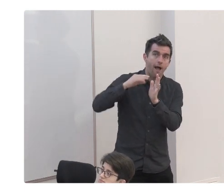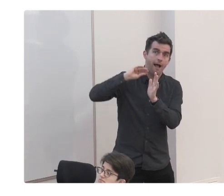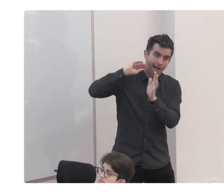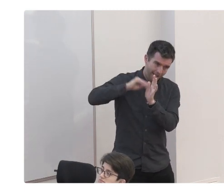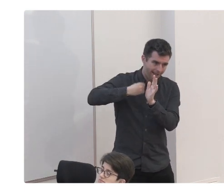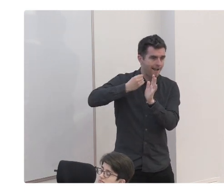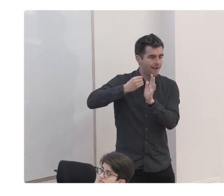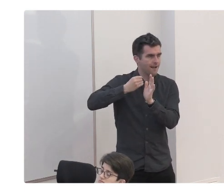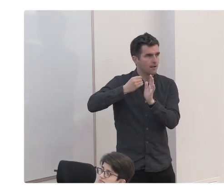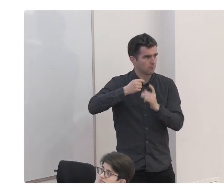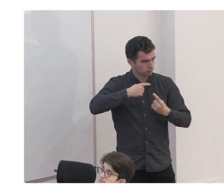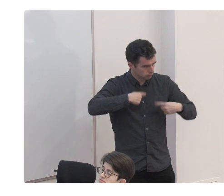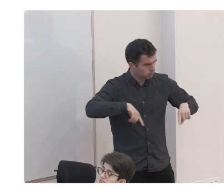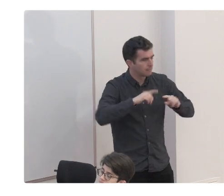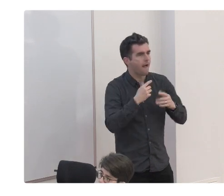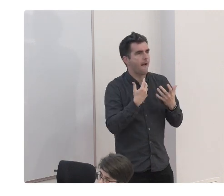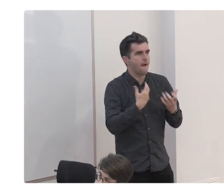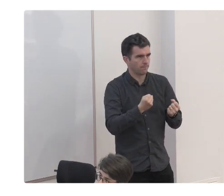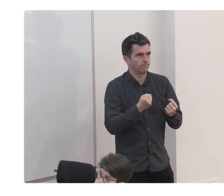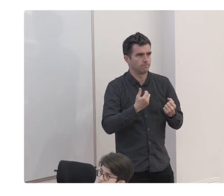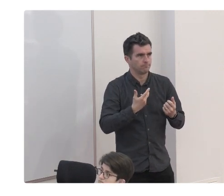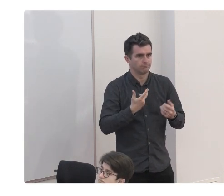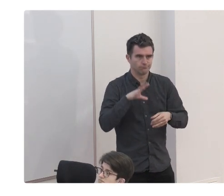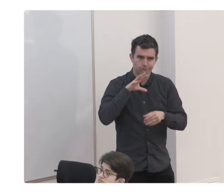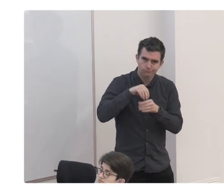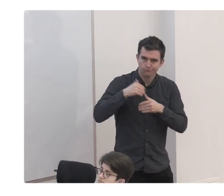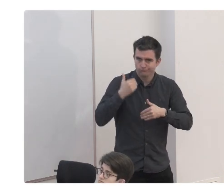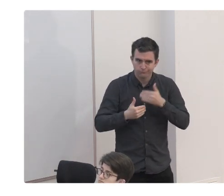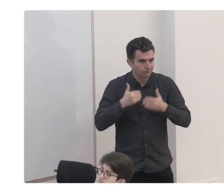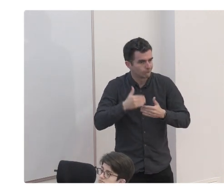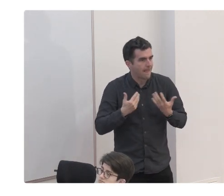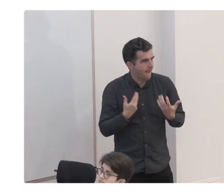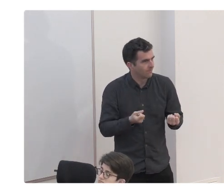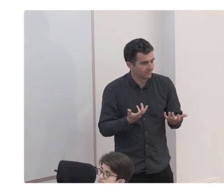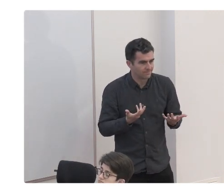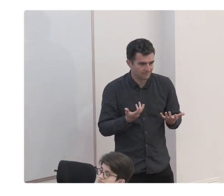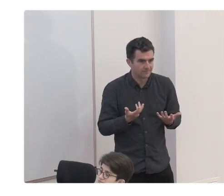We tried to amend that law to be kind of